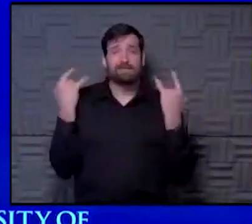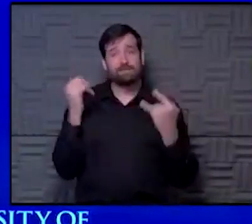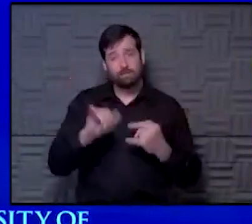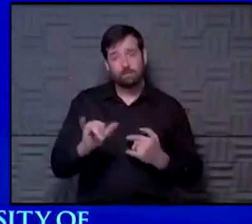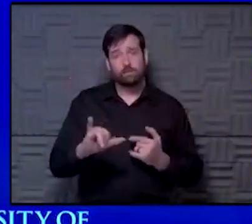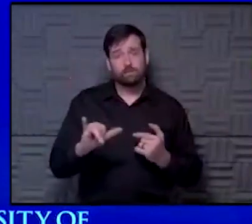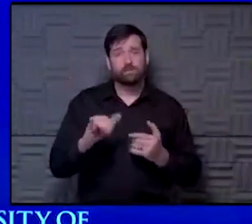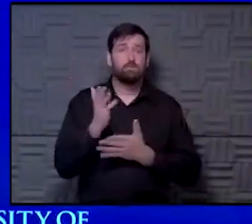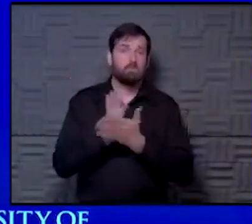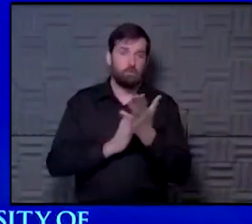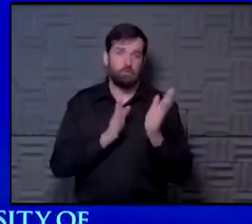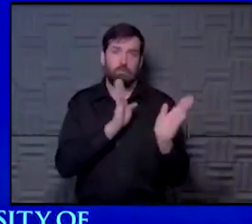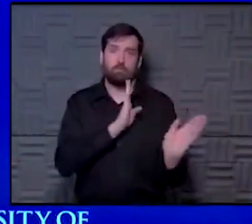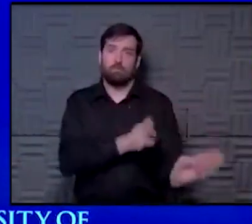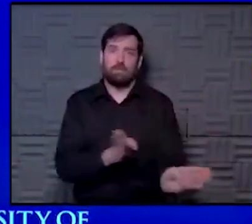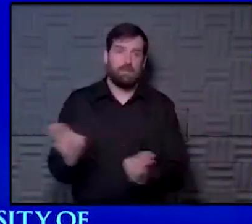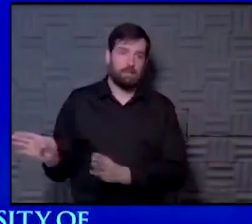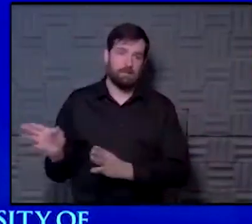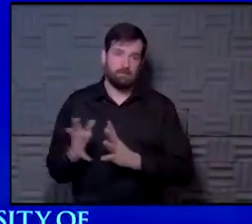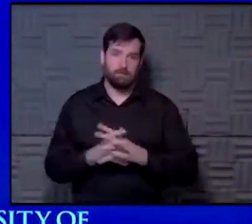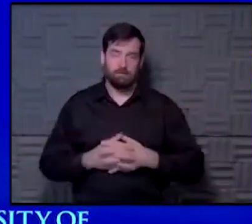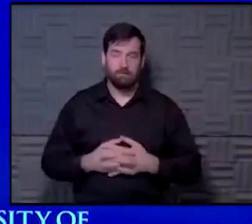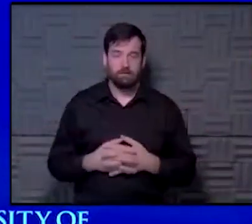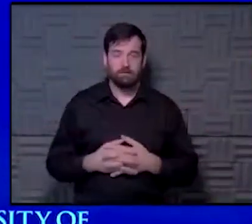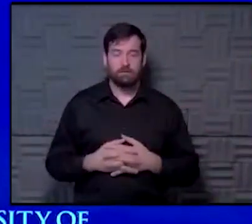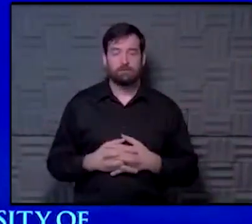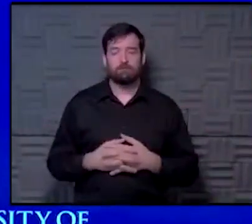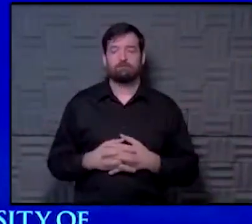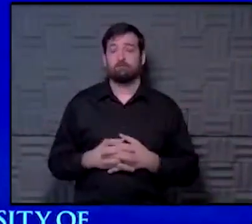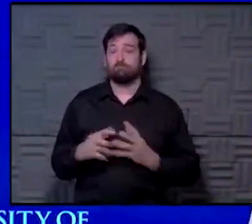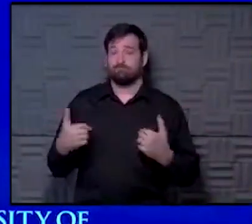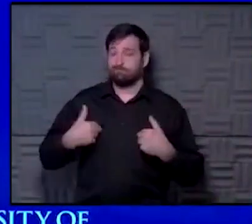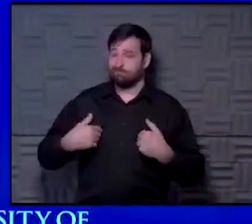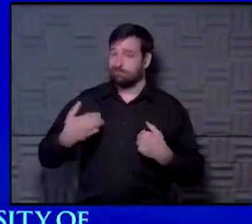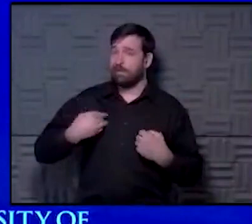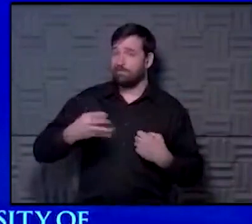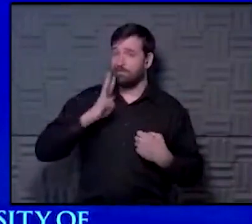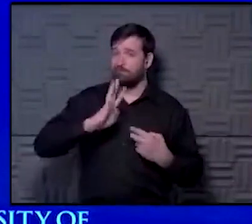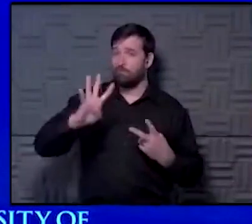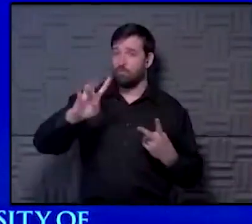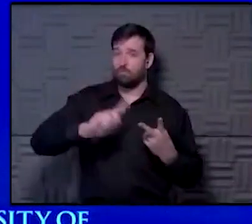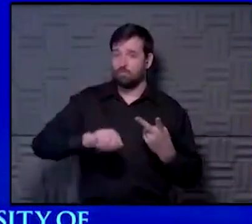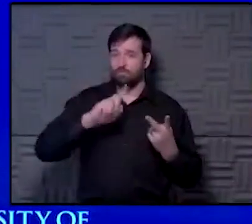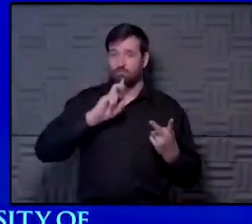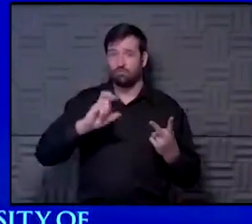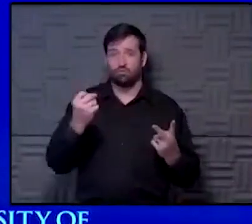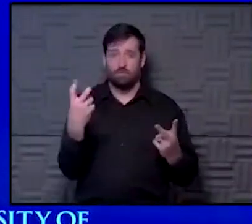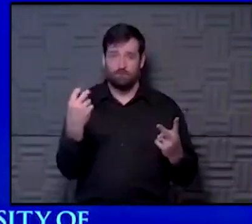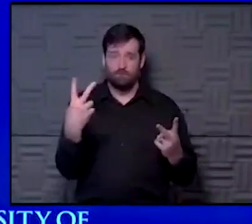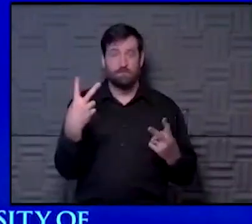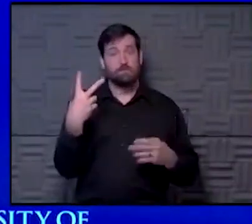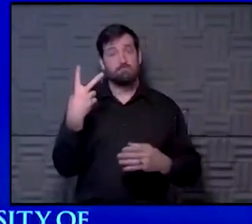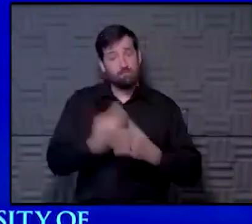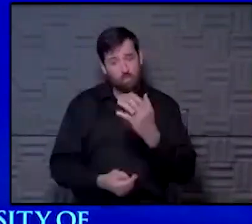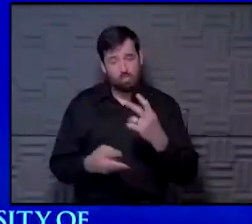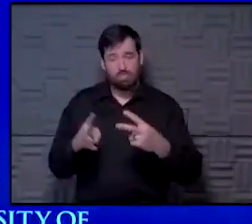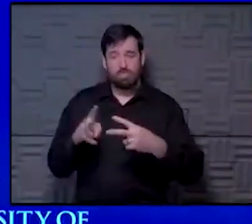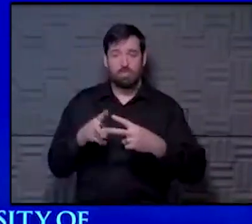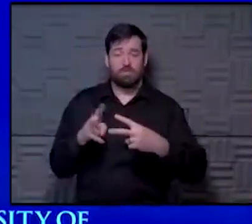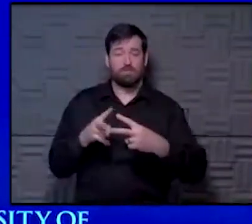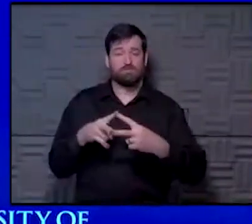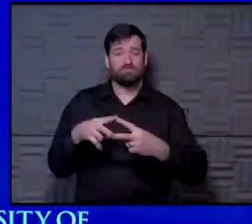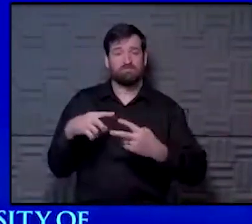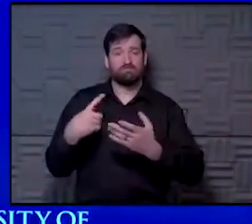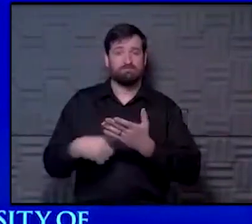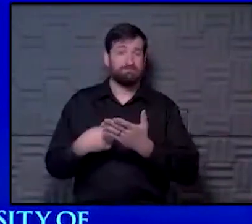as part of that plan. And I have a 4-year-old and a 12-year-old, and so I know that both at